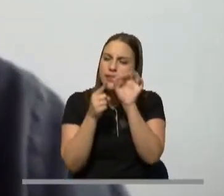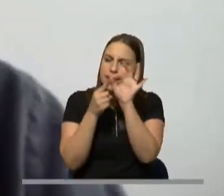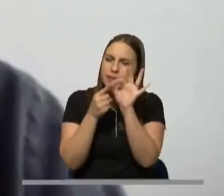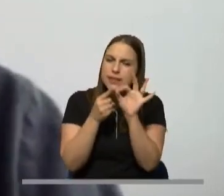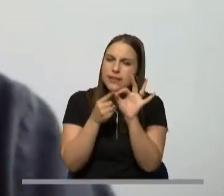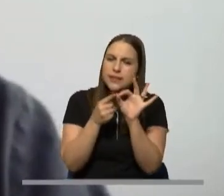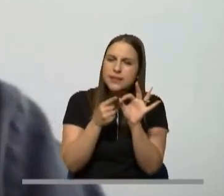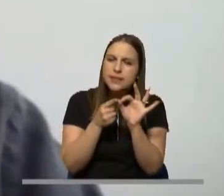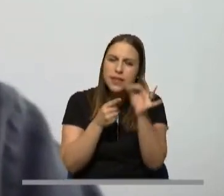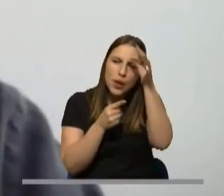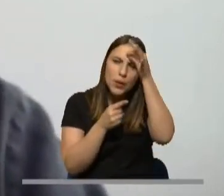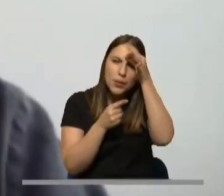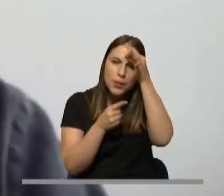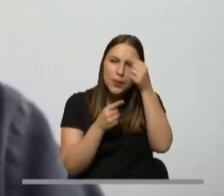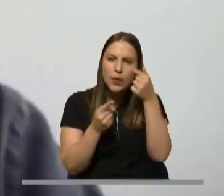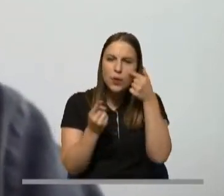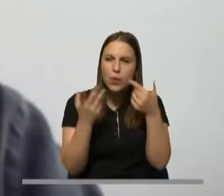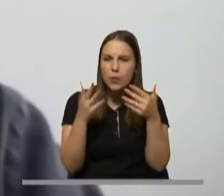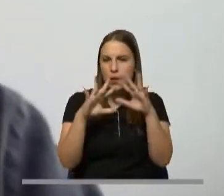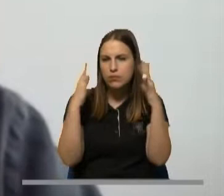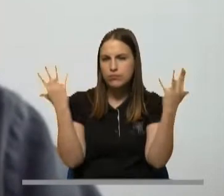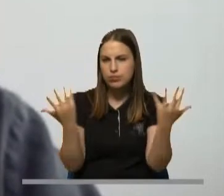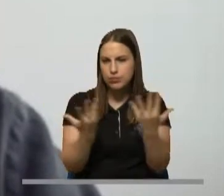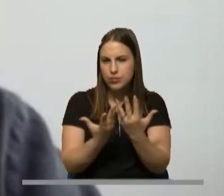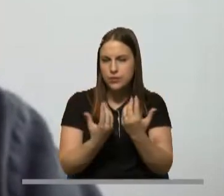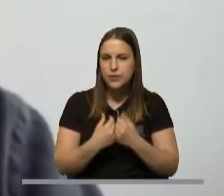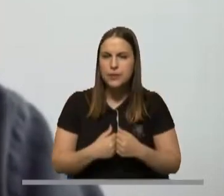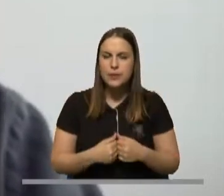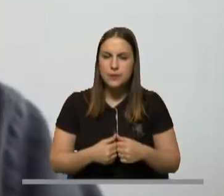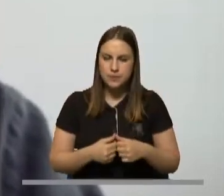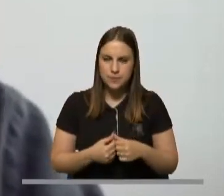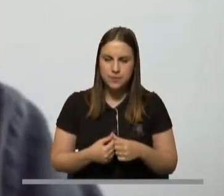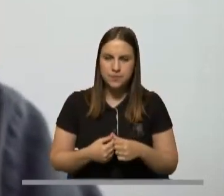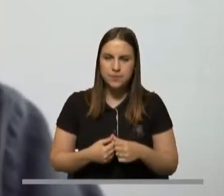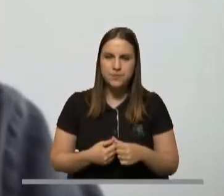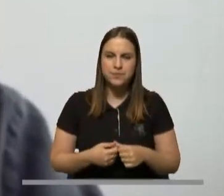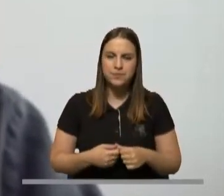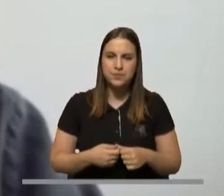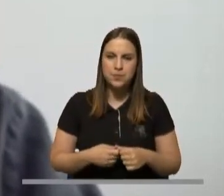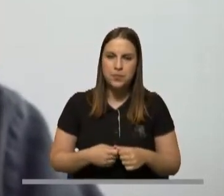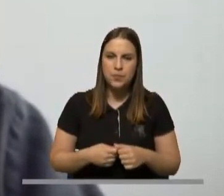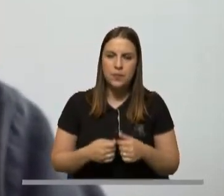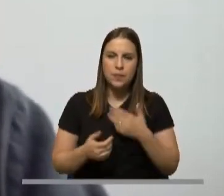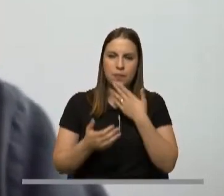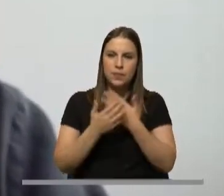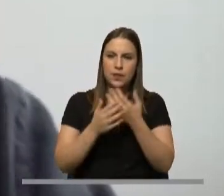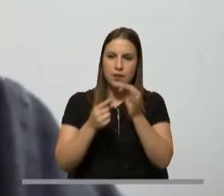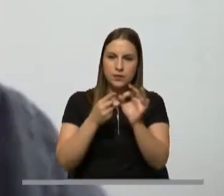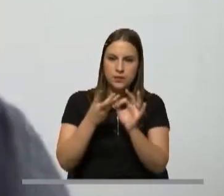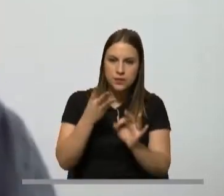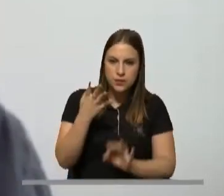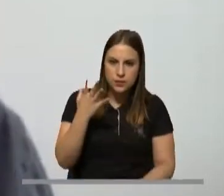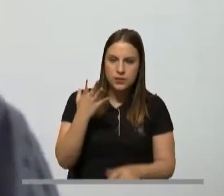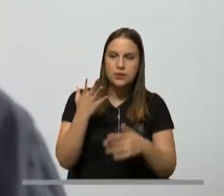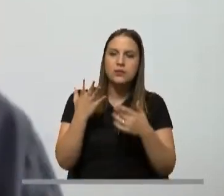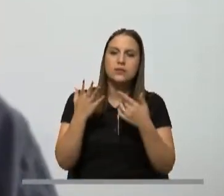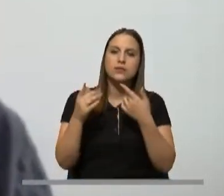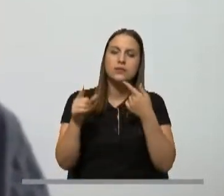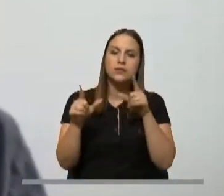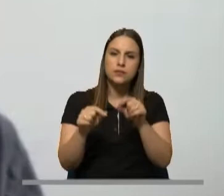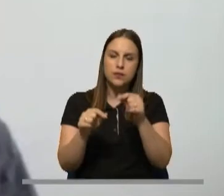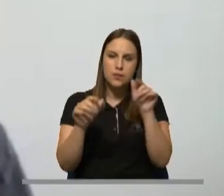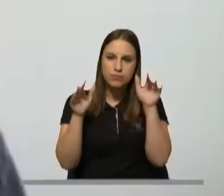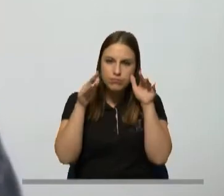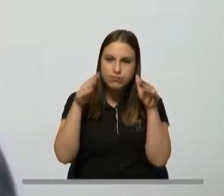those who seek to invade it. And its first characterization is of an